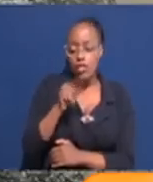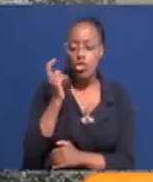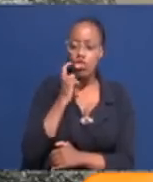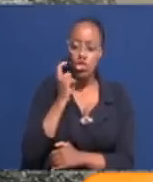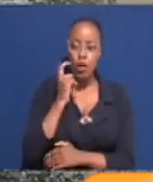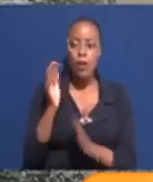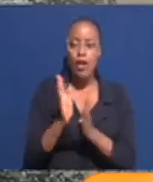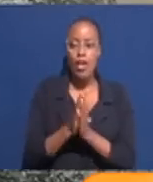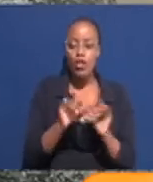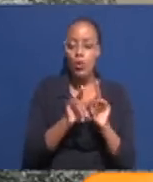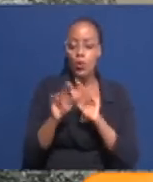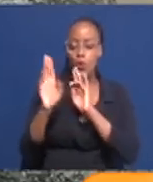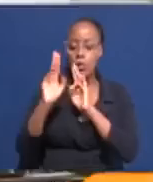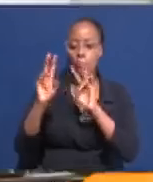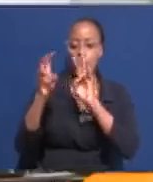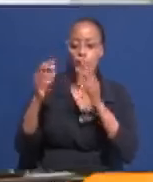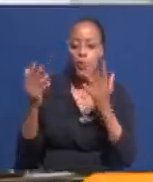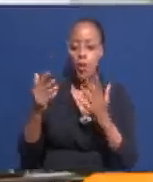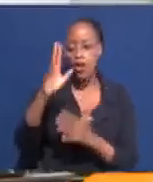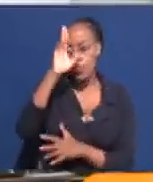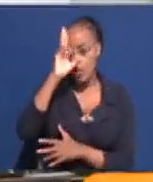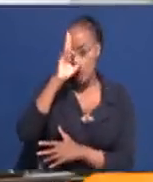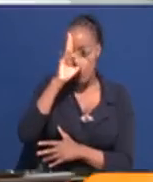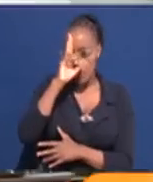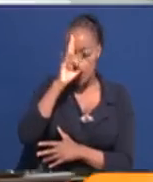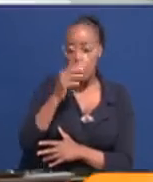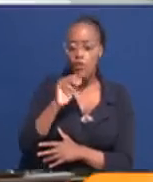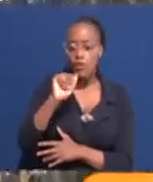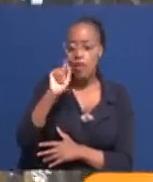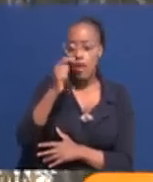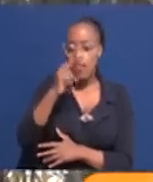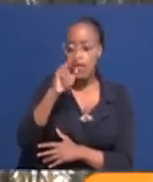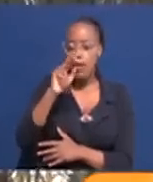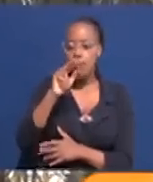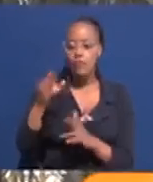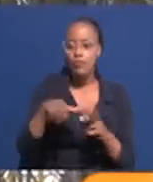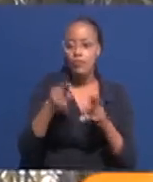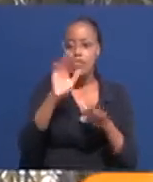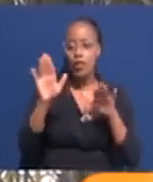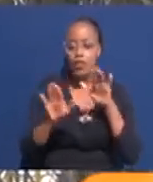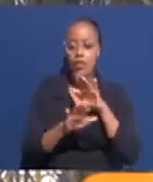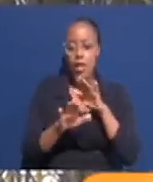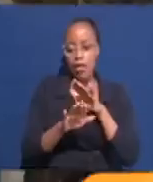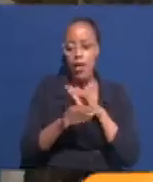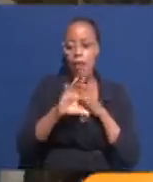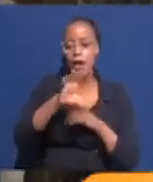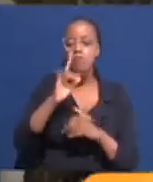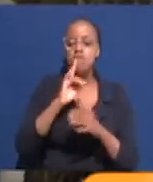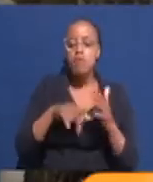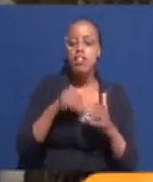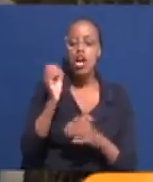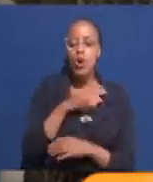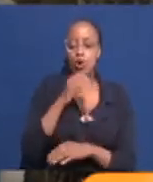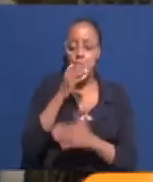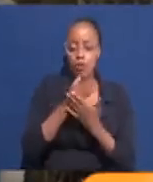that she had also reported the matter to police. At the River, Sub-County Police Commander Mary Njoki confirmed receiving the